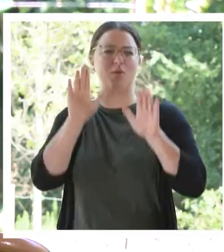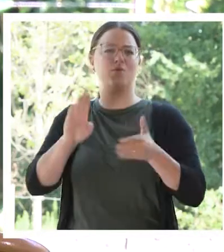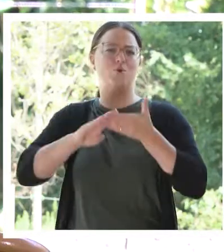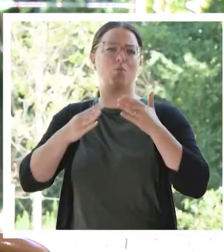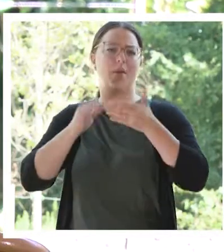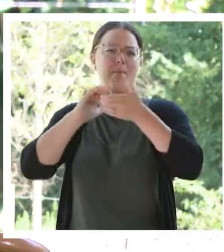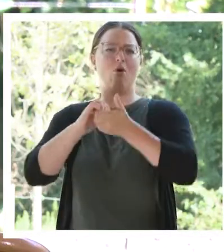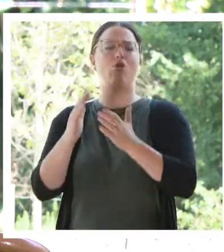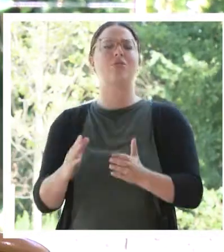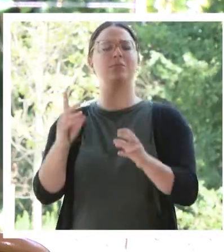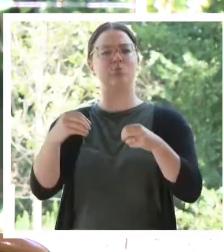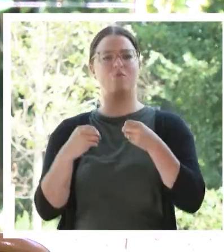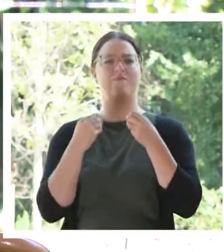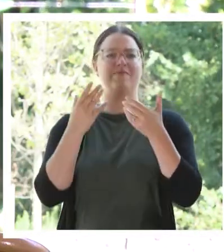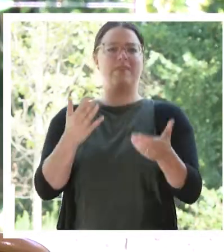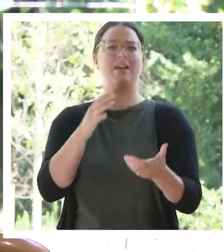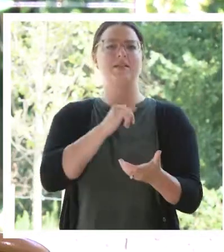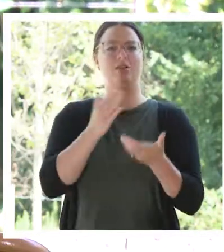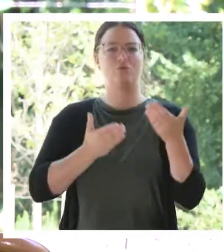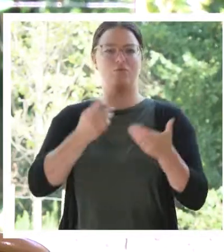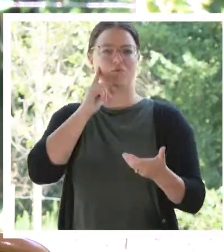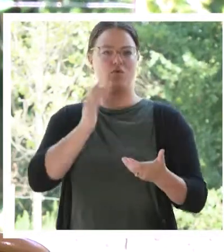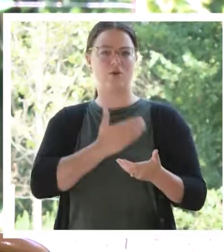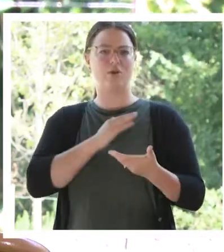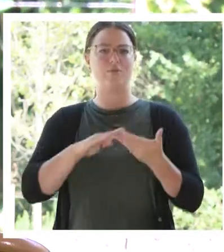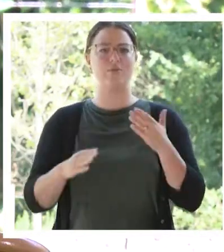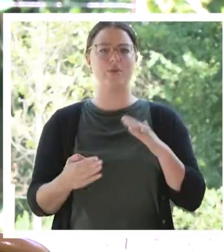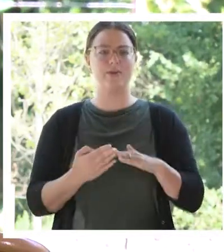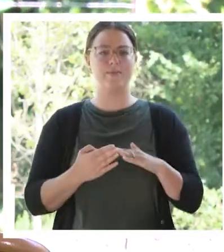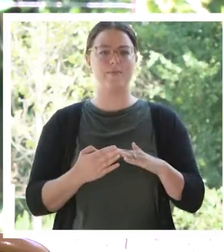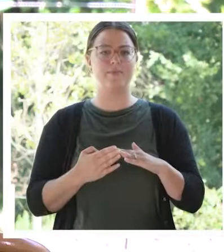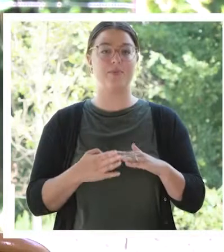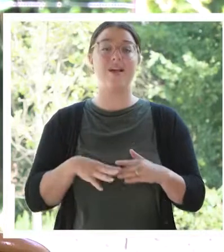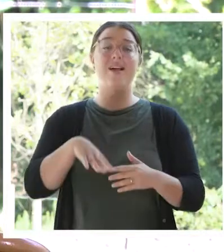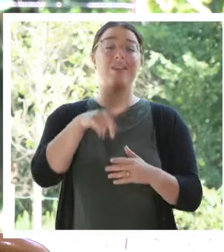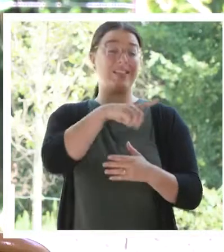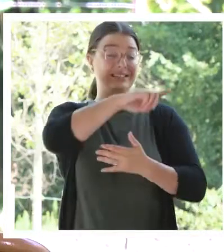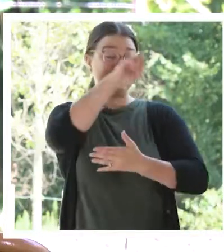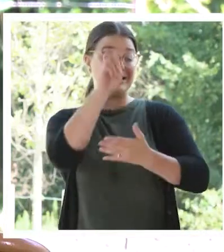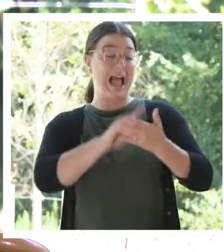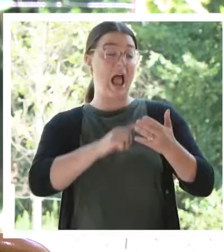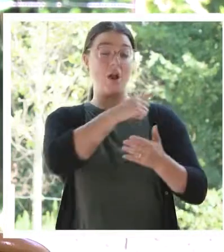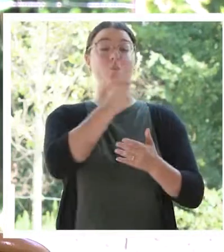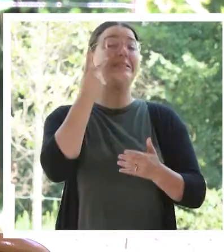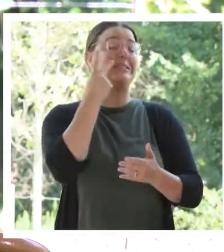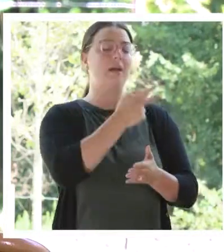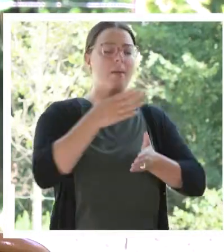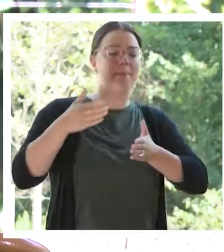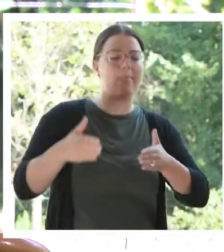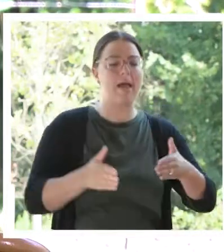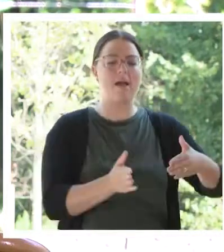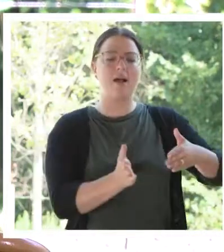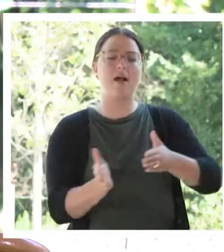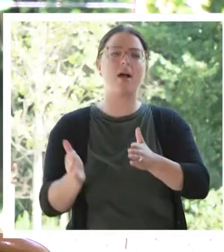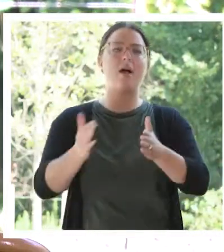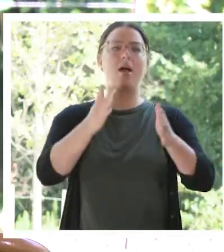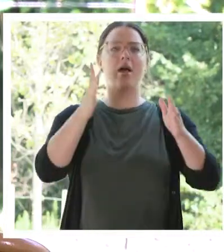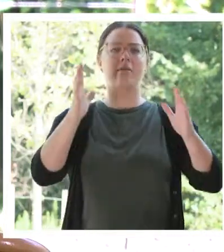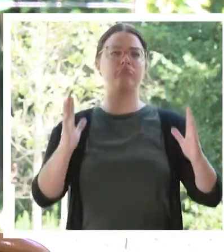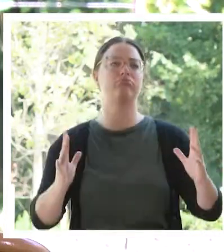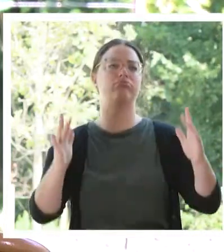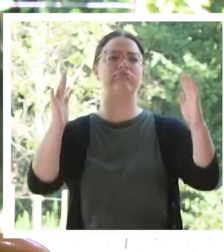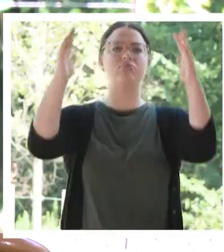that service to our community. The design of the long curved pathways and the trellis work and was done by Human and Rohde